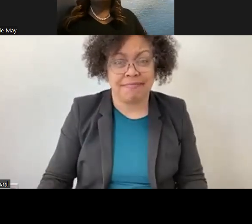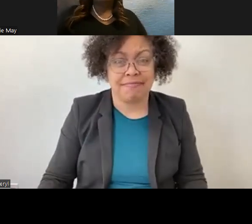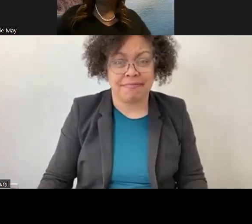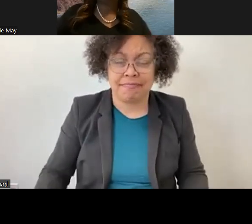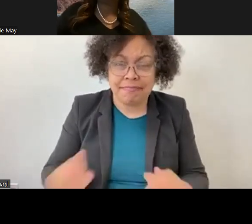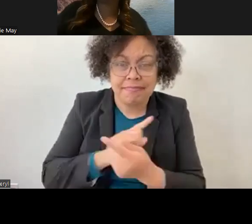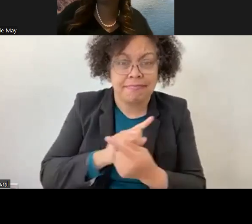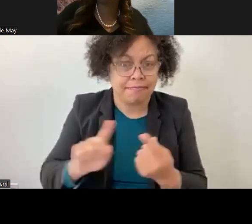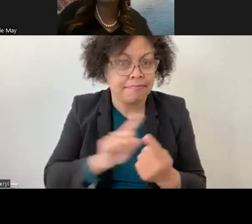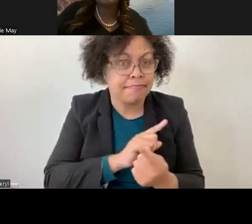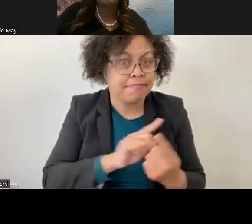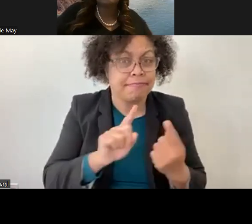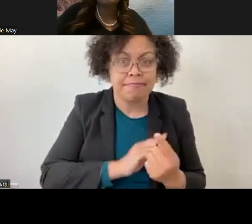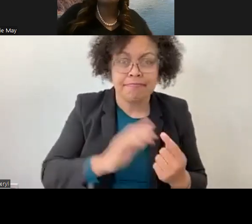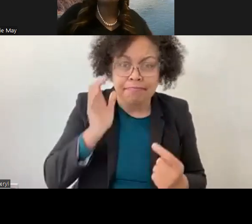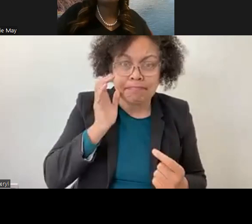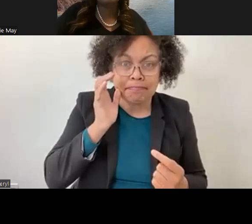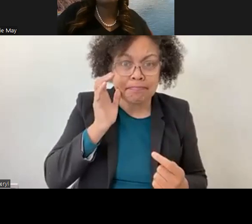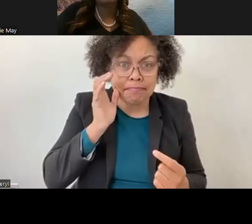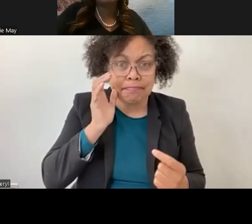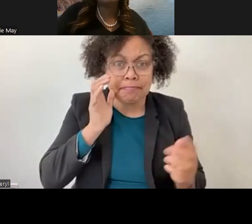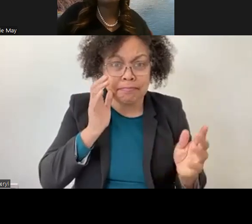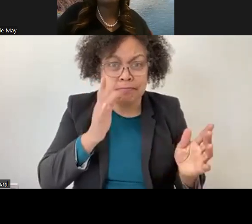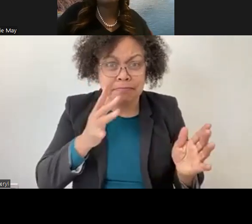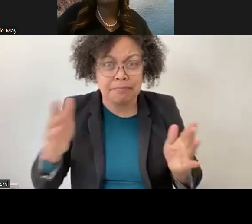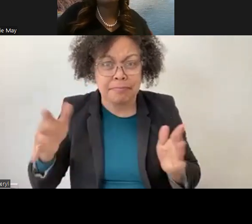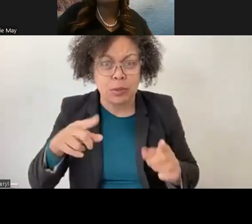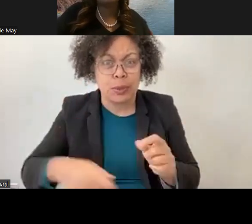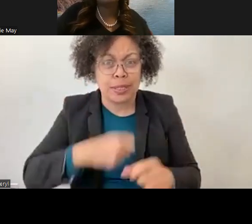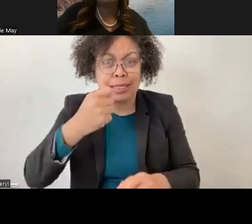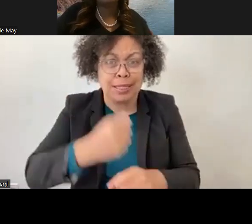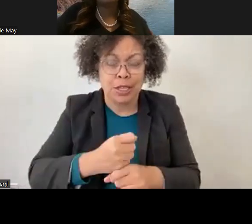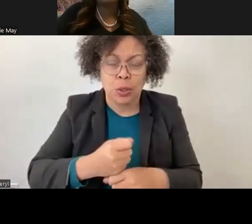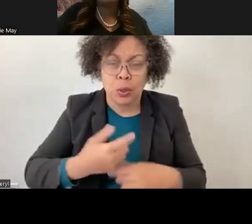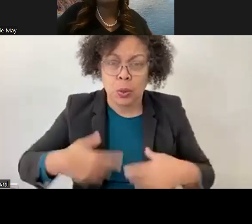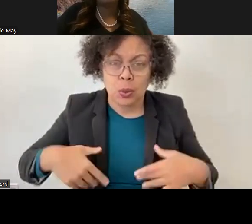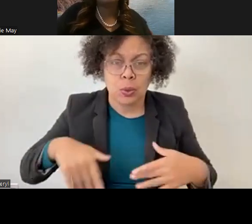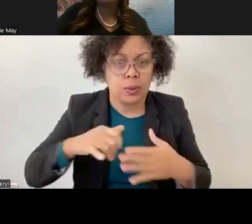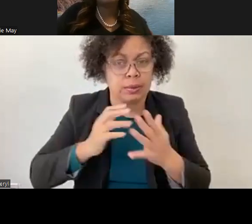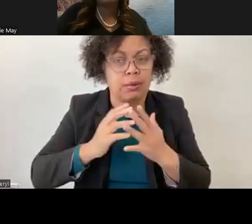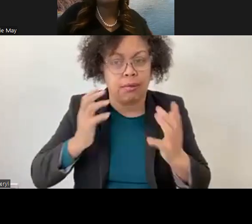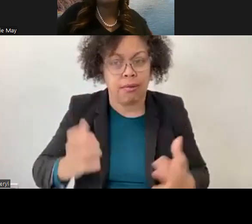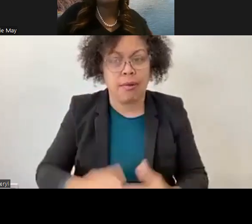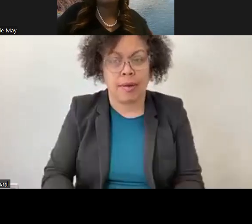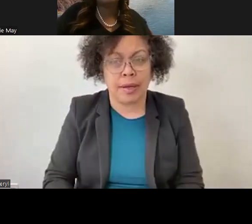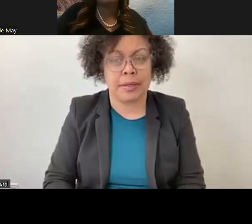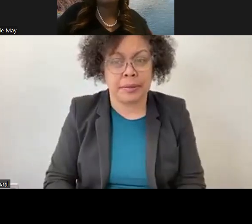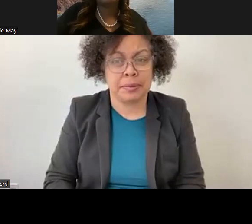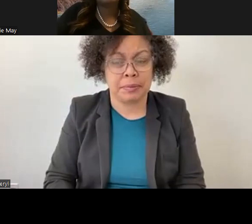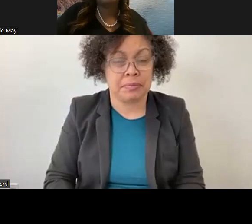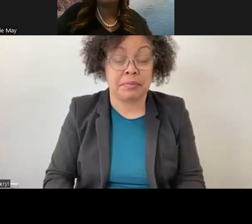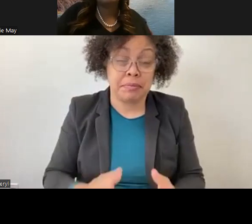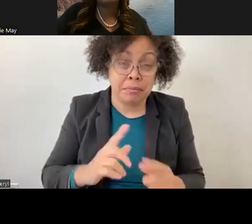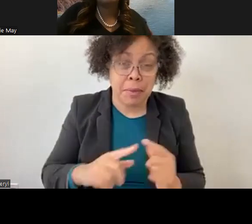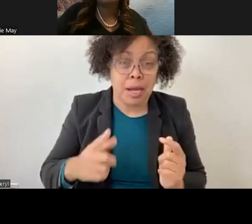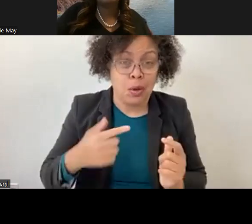many people over the course of a year and a half. However, we do